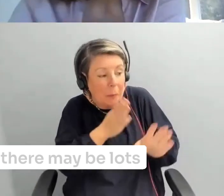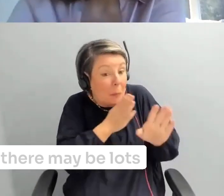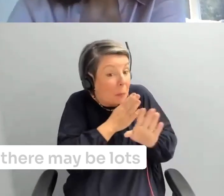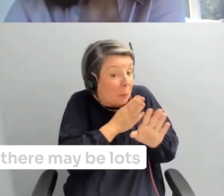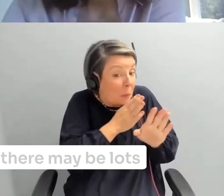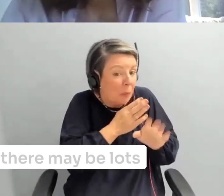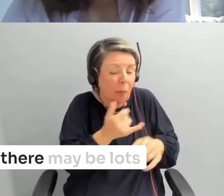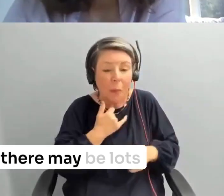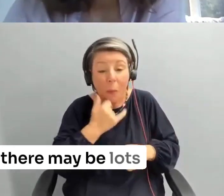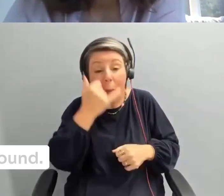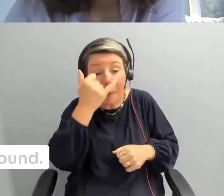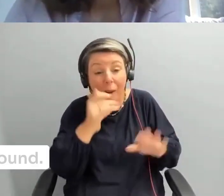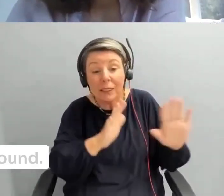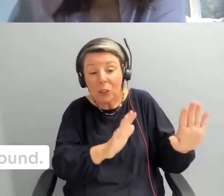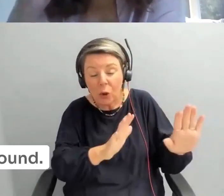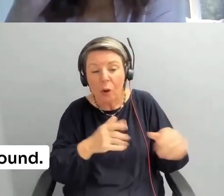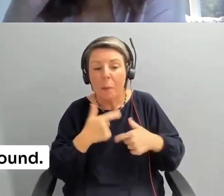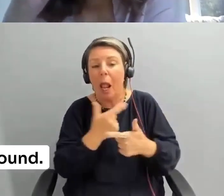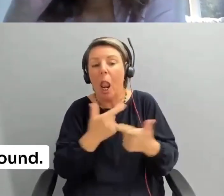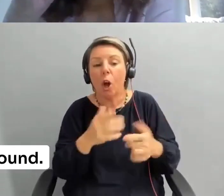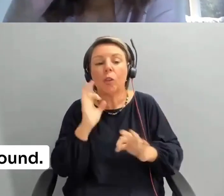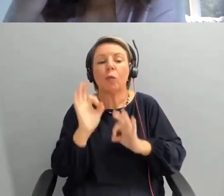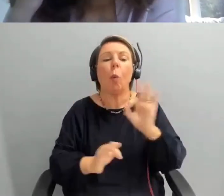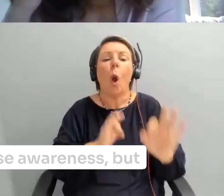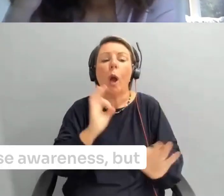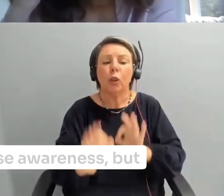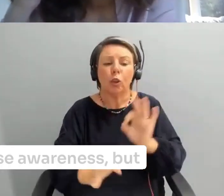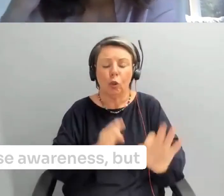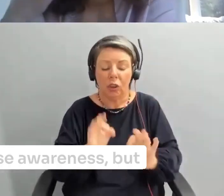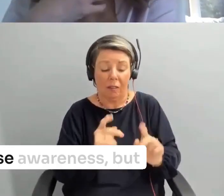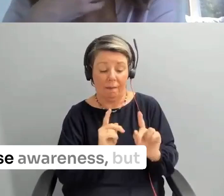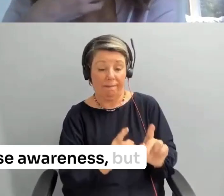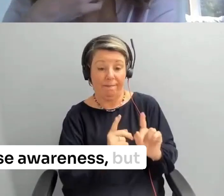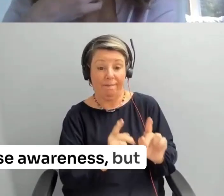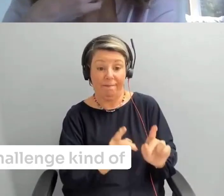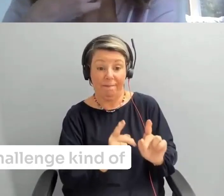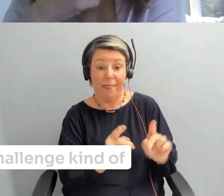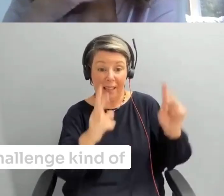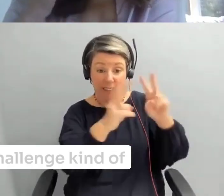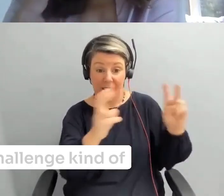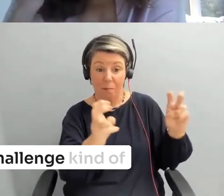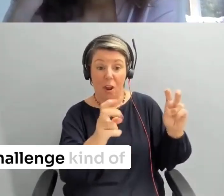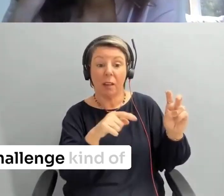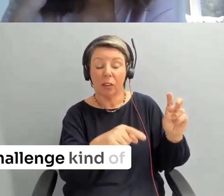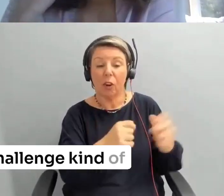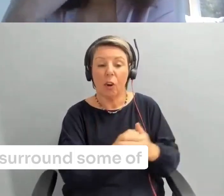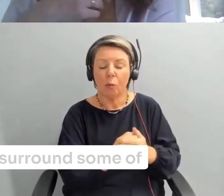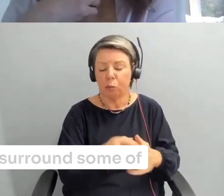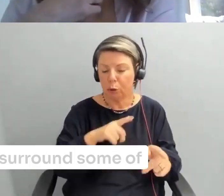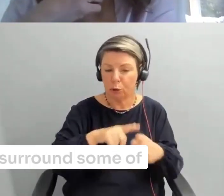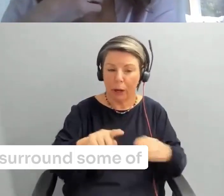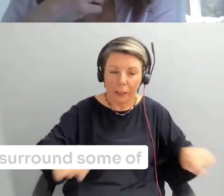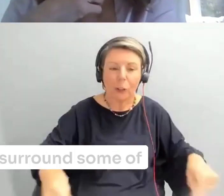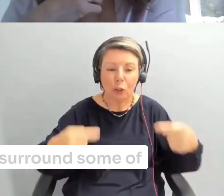often, and that there might be lots of questions around. And so we really try and raise awareness, but importantly, we try and challenge kind of